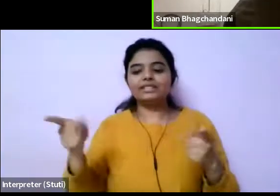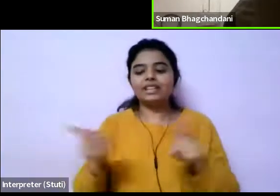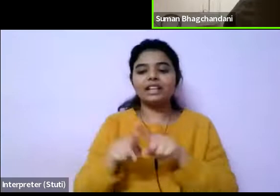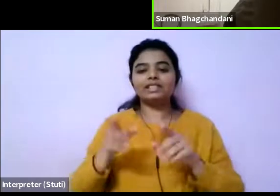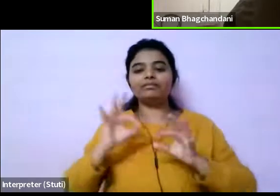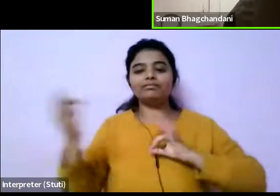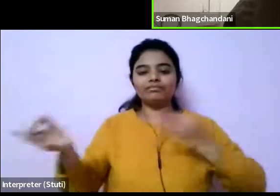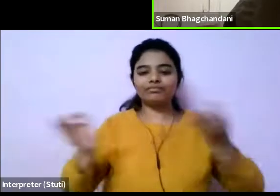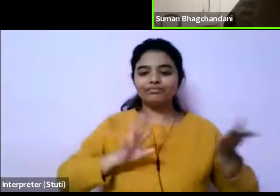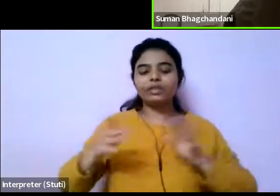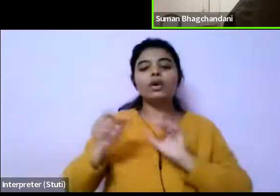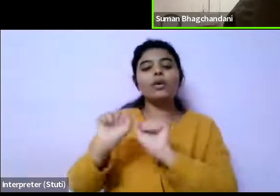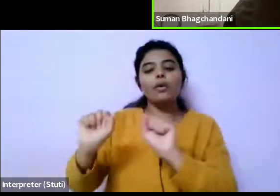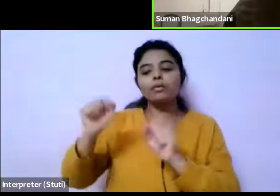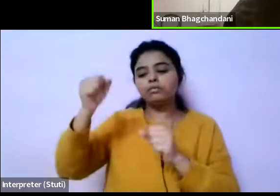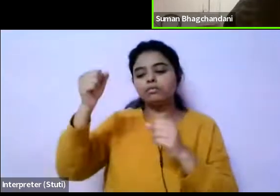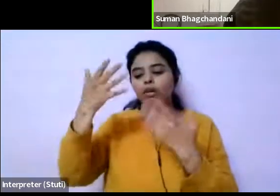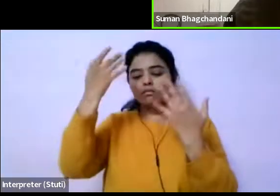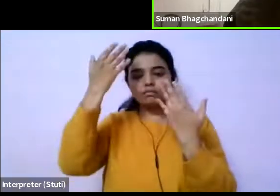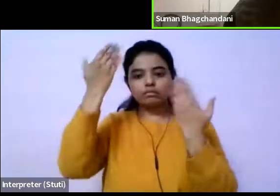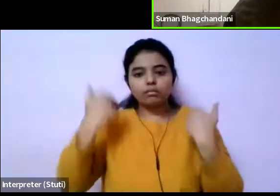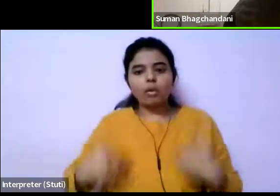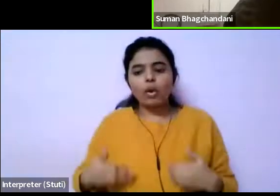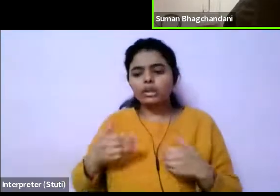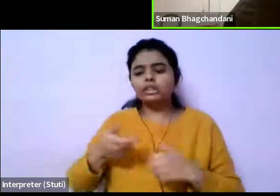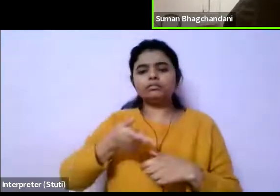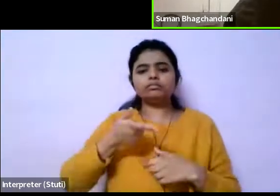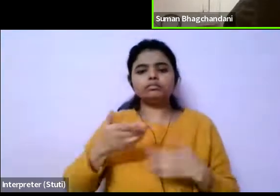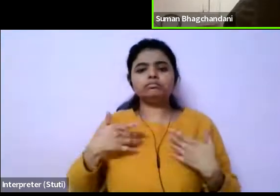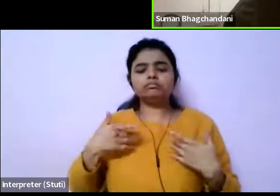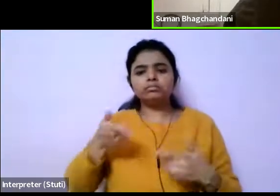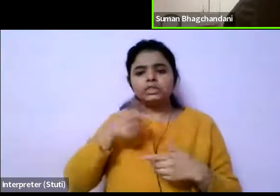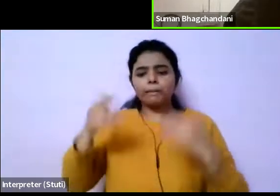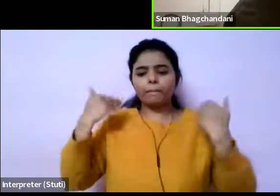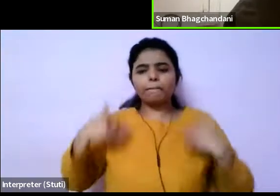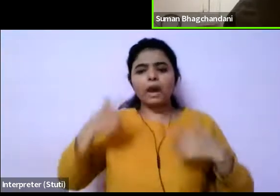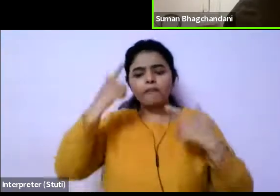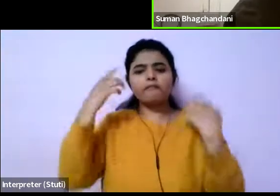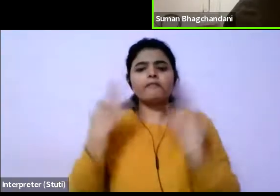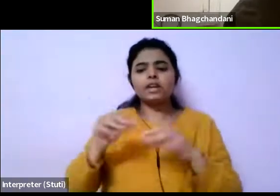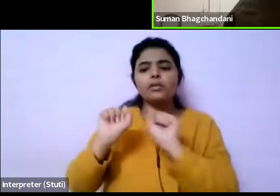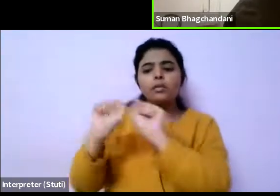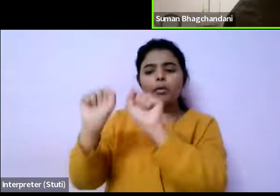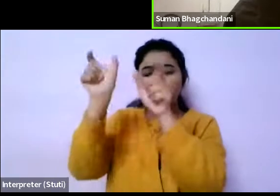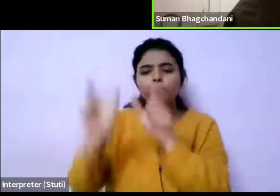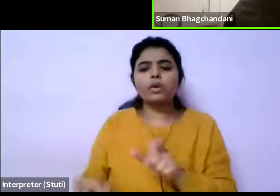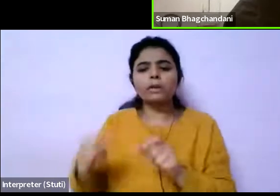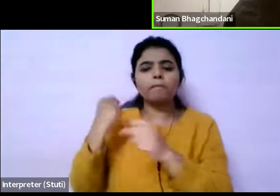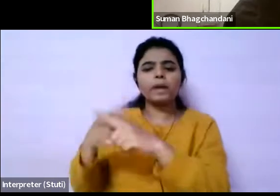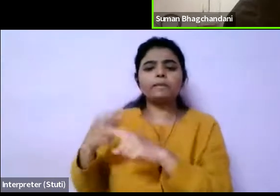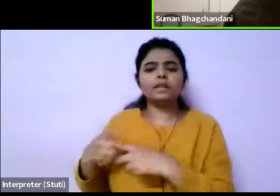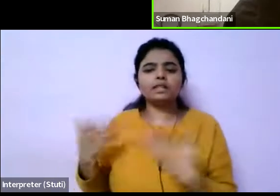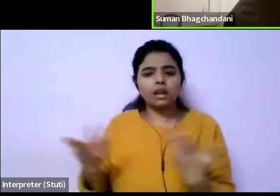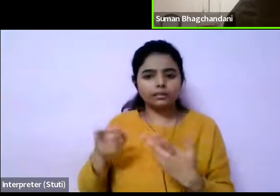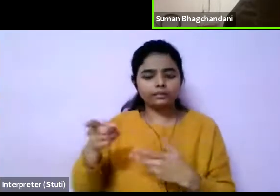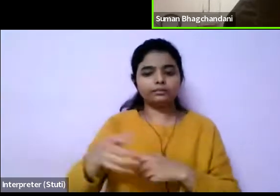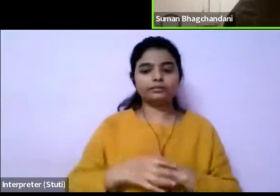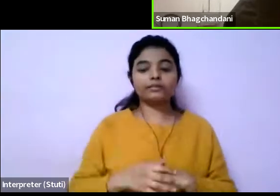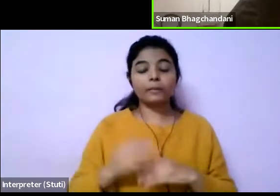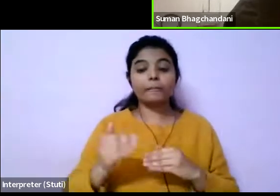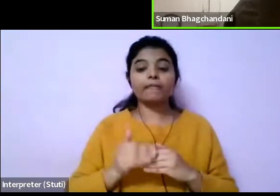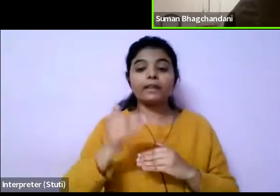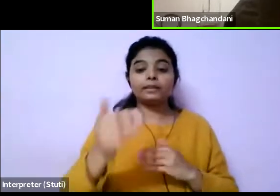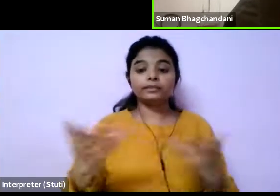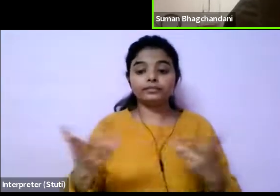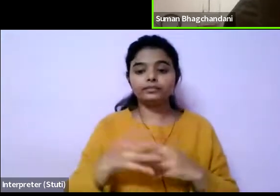state cultural body performative, allows a more liberal conversation with their unique somatic potential. Further, the hierarchy